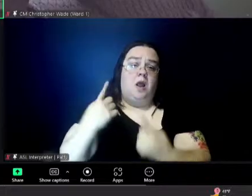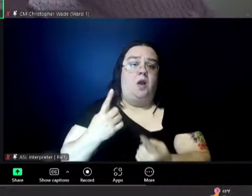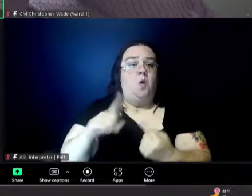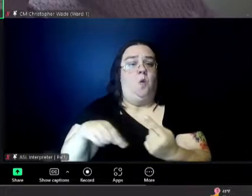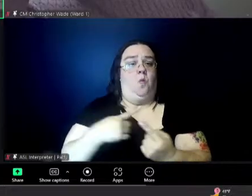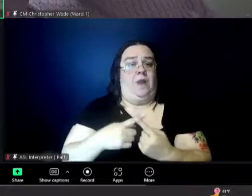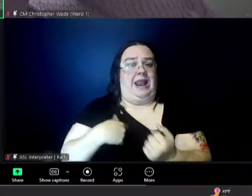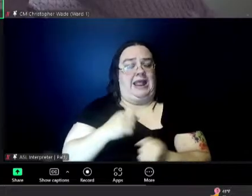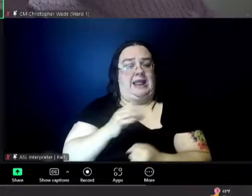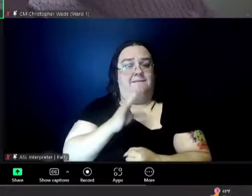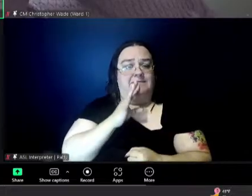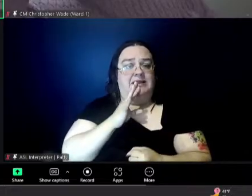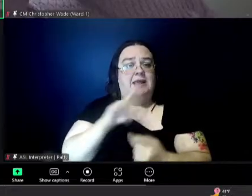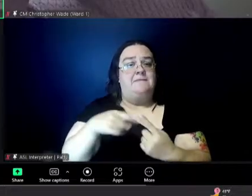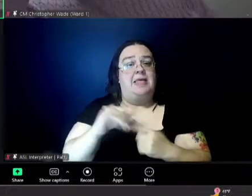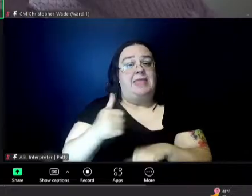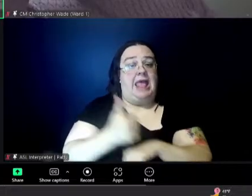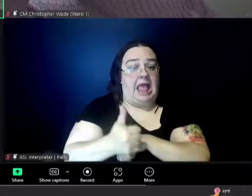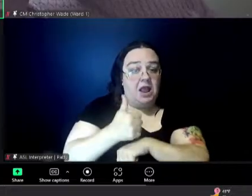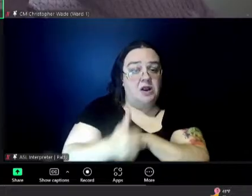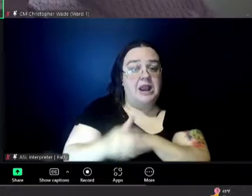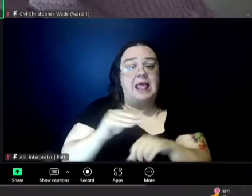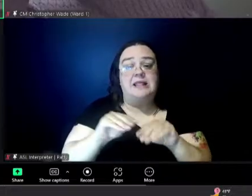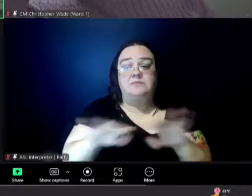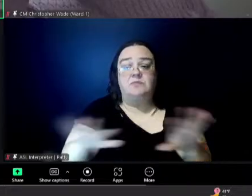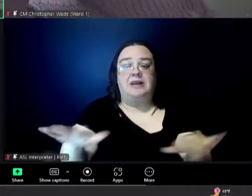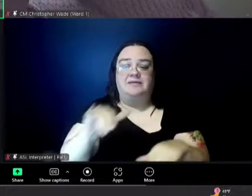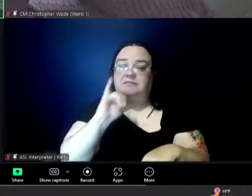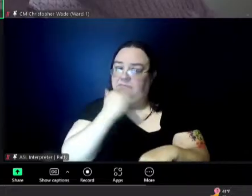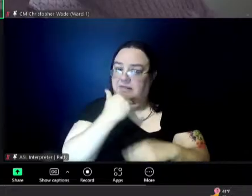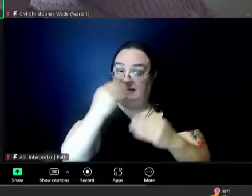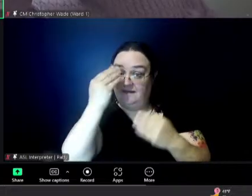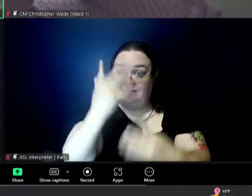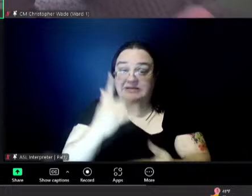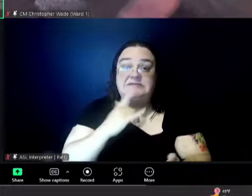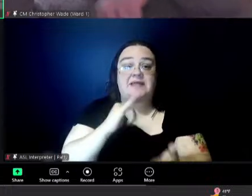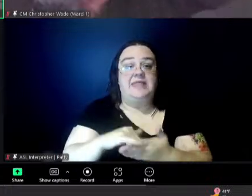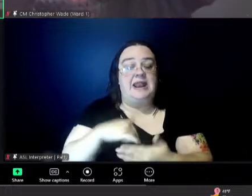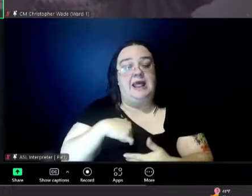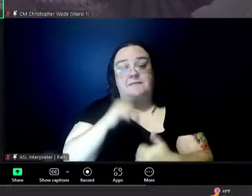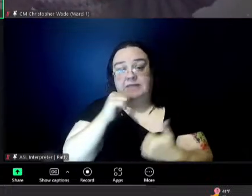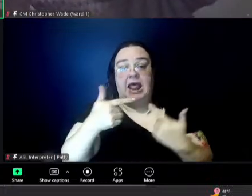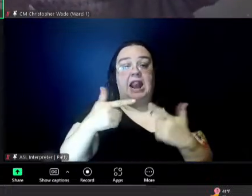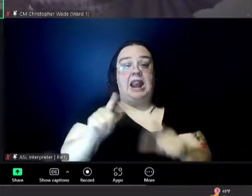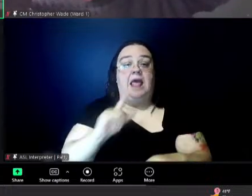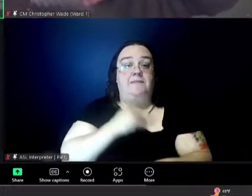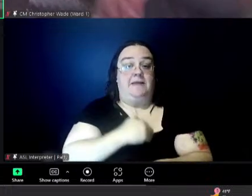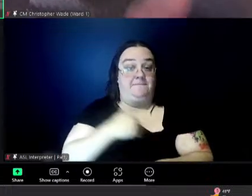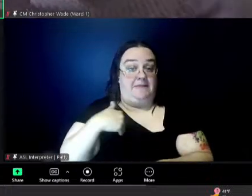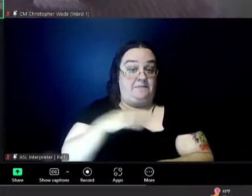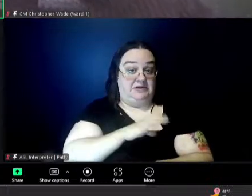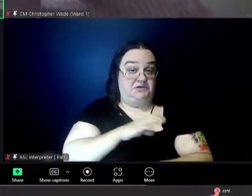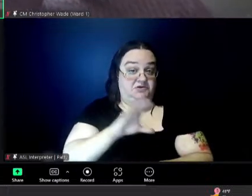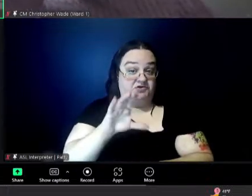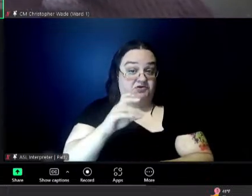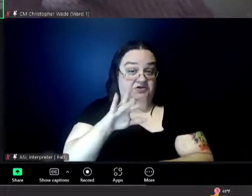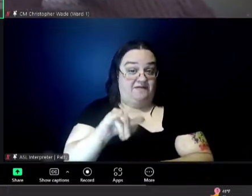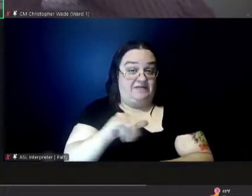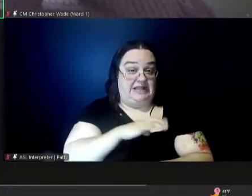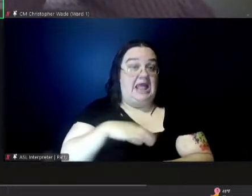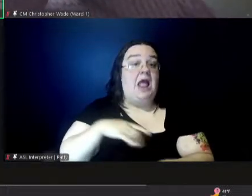to the accusations and the spread of disinformation that I am not allowed to be a Cheverly council member while working for a county council